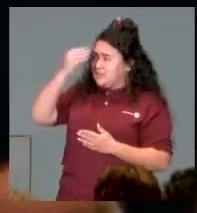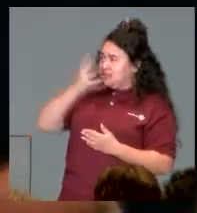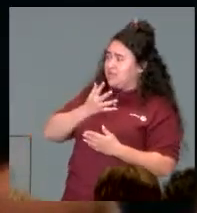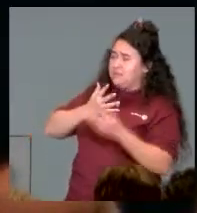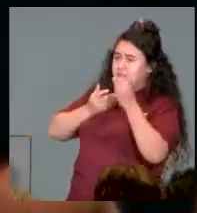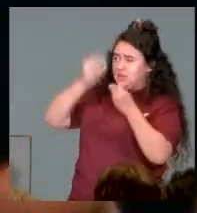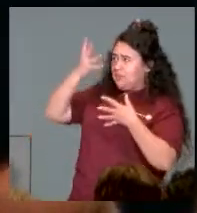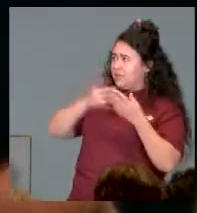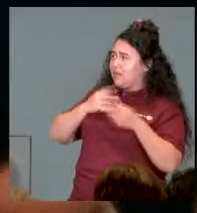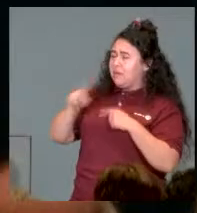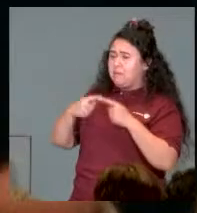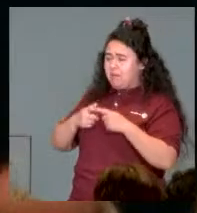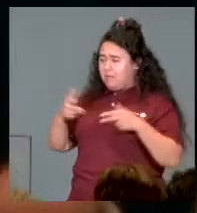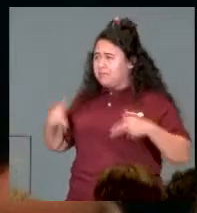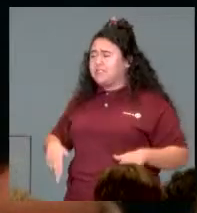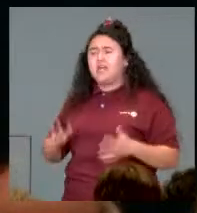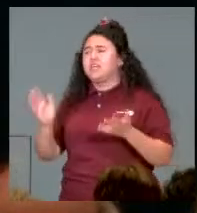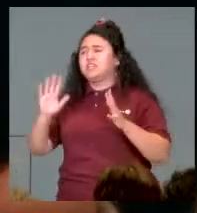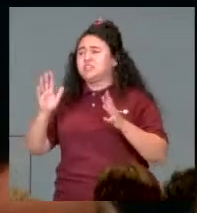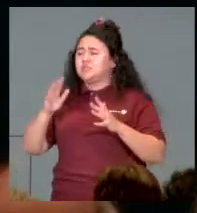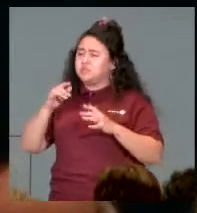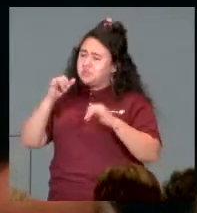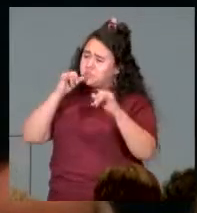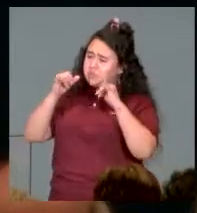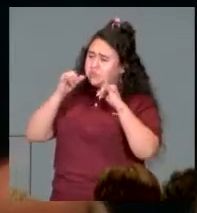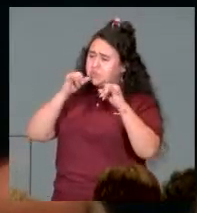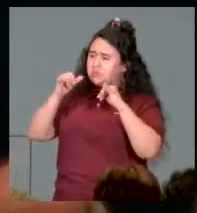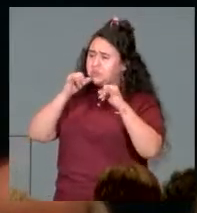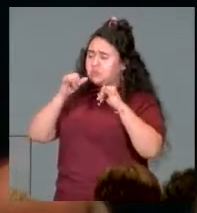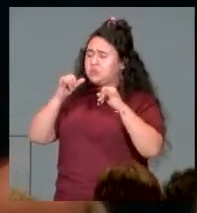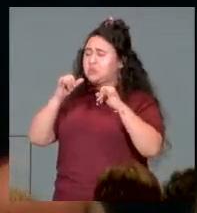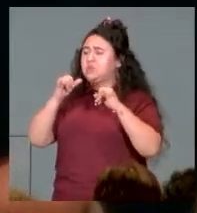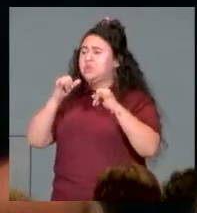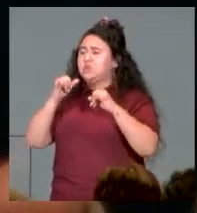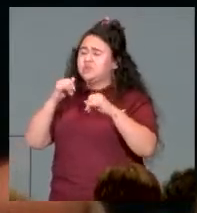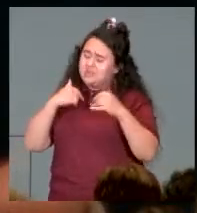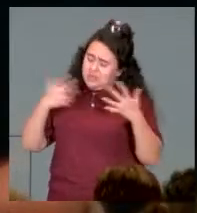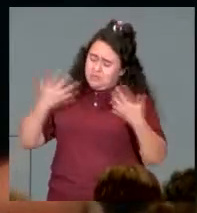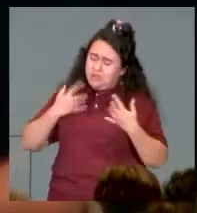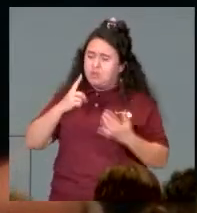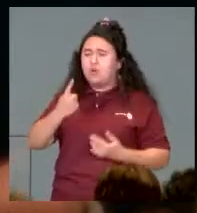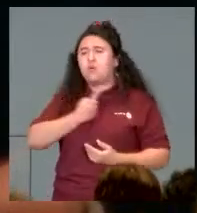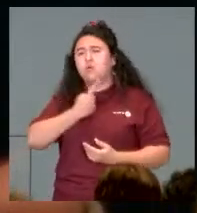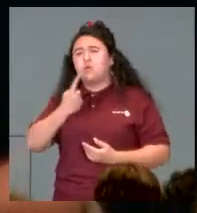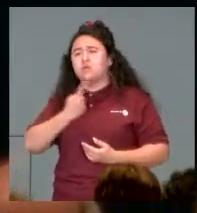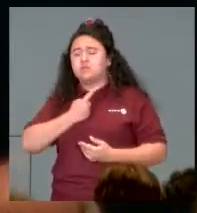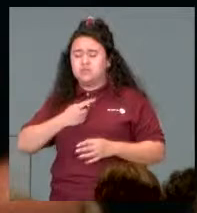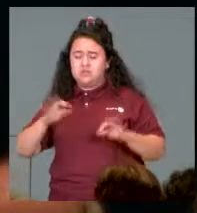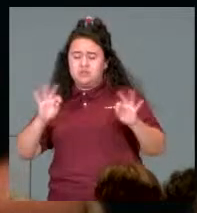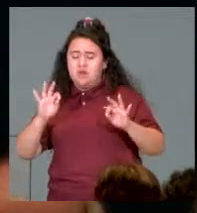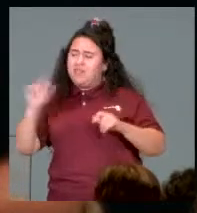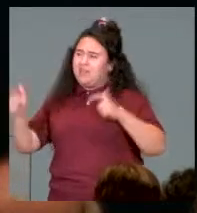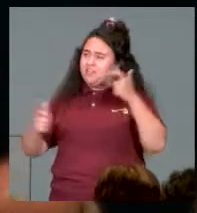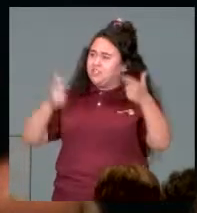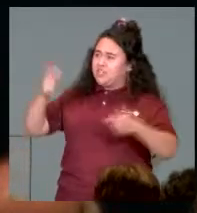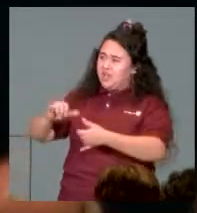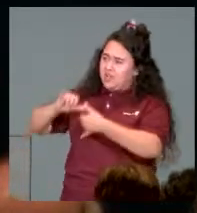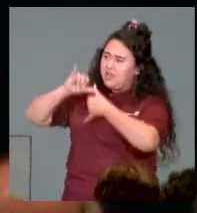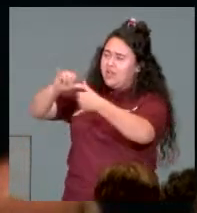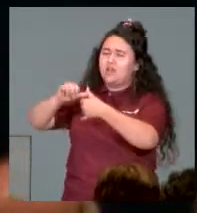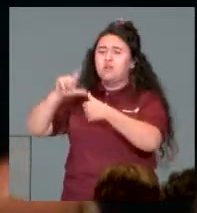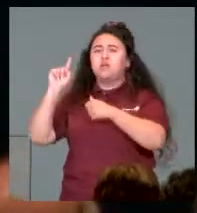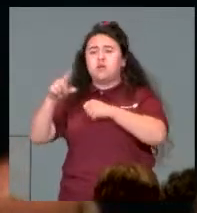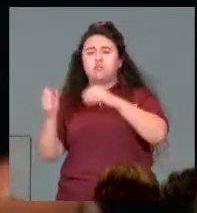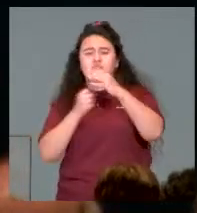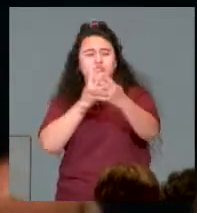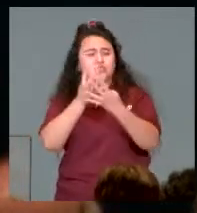about possession. Drink life neat is what I'm mostly here. And most of the world leaves me alone. To breathe smog like a giant. To go to jail every once in a while